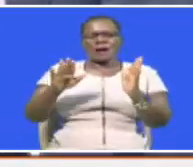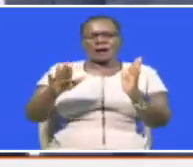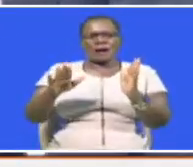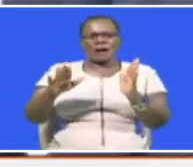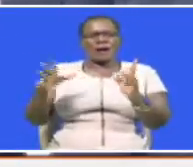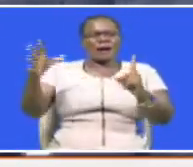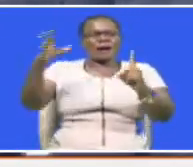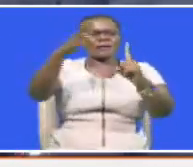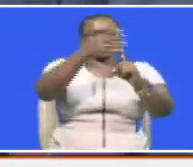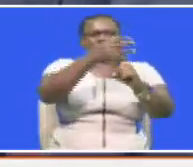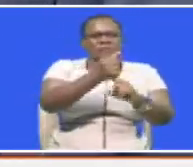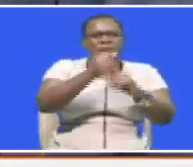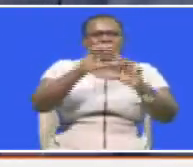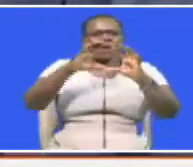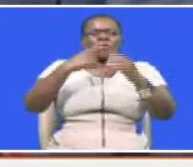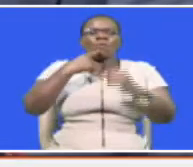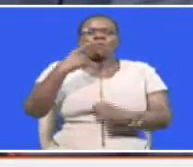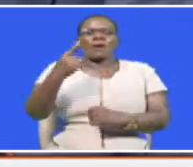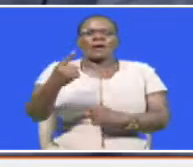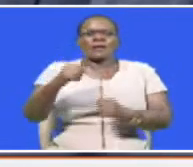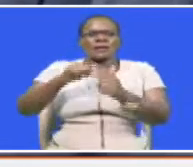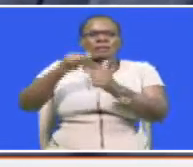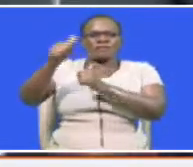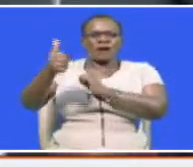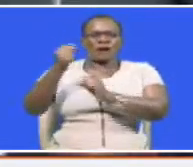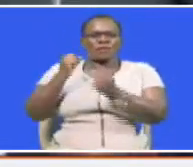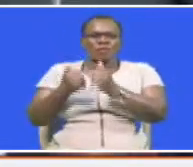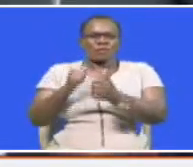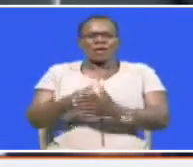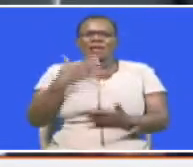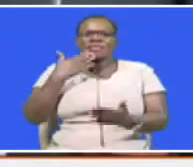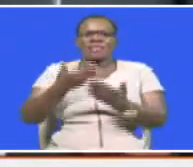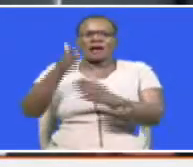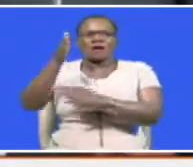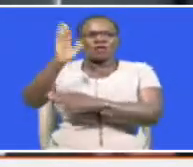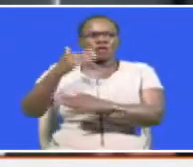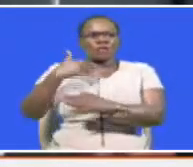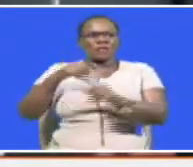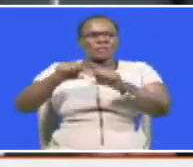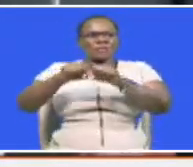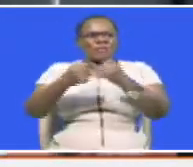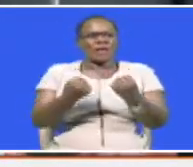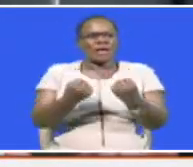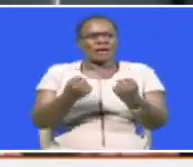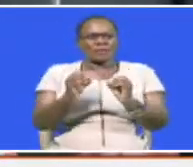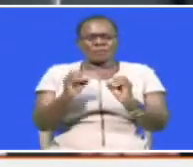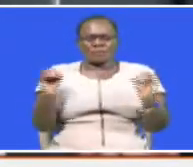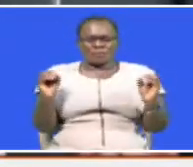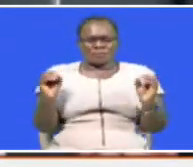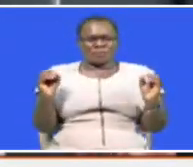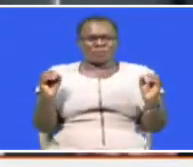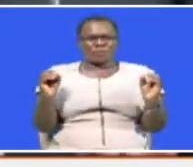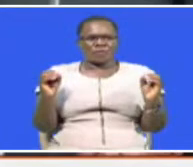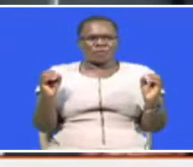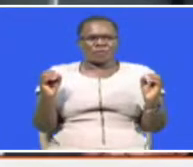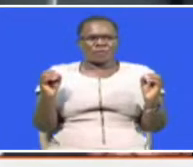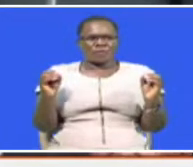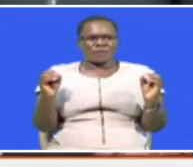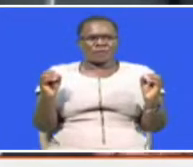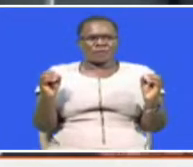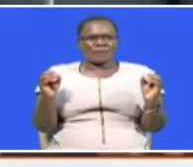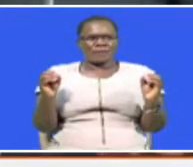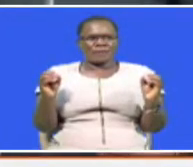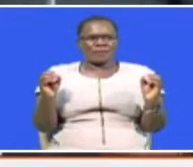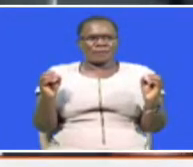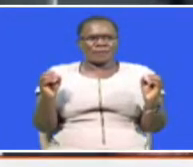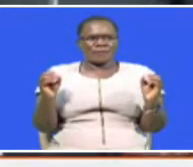unprecedented achievement in the 100 meters race. Thank God I never broke the world record before then, but now at least I'll